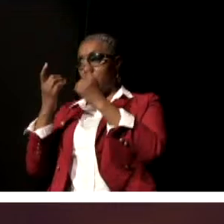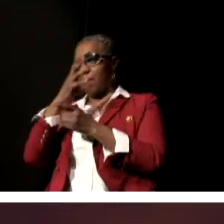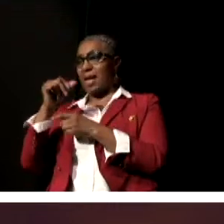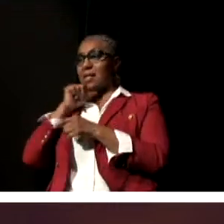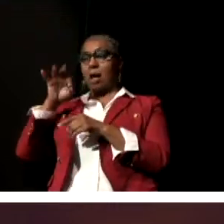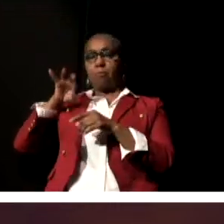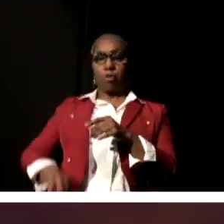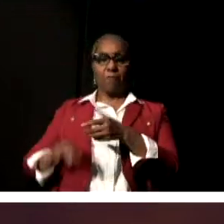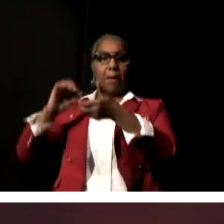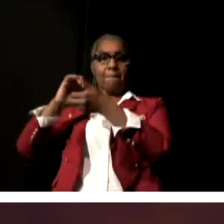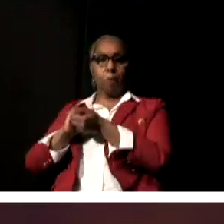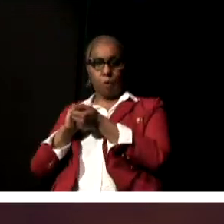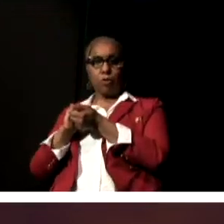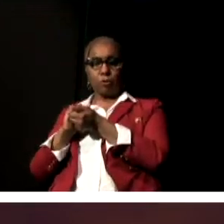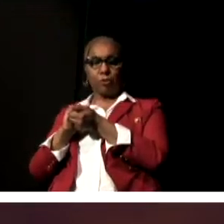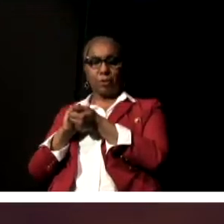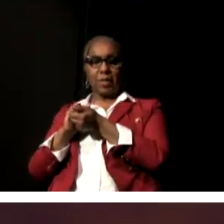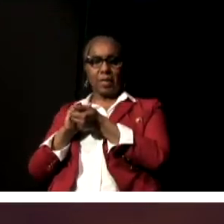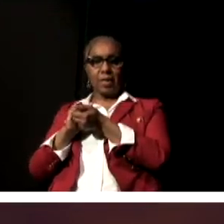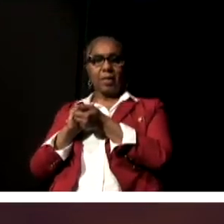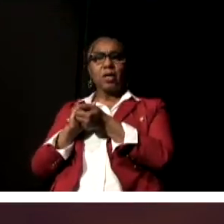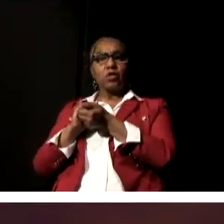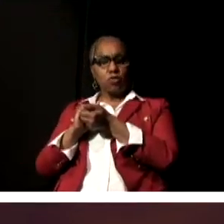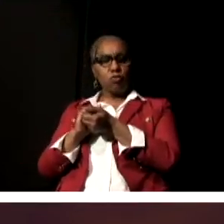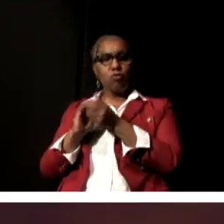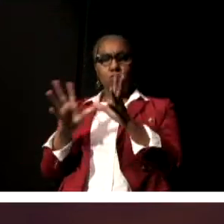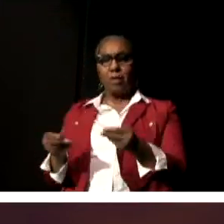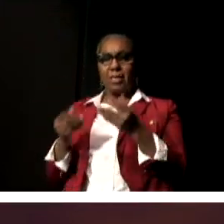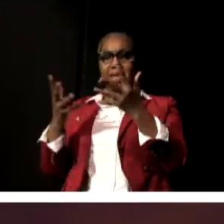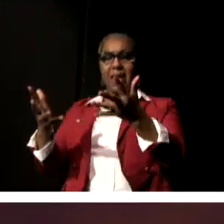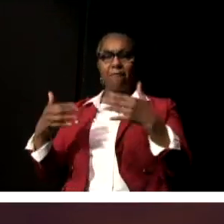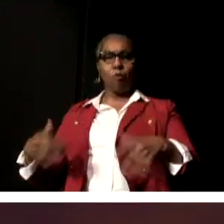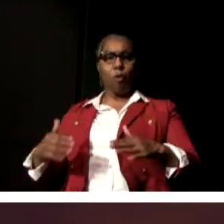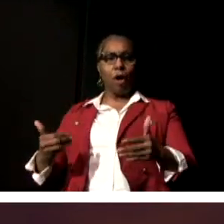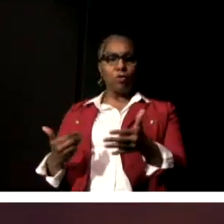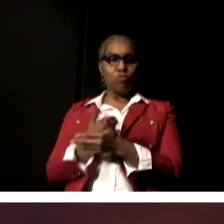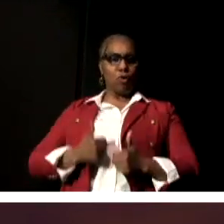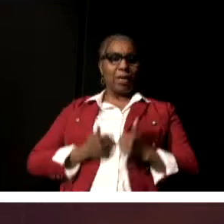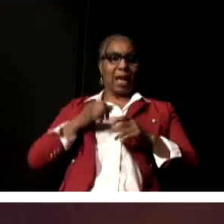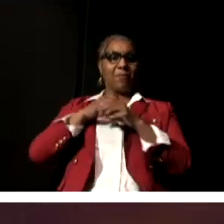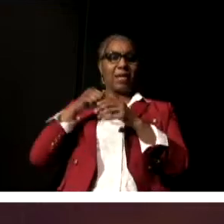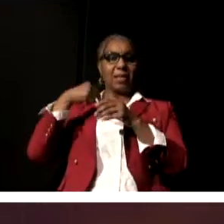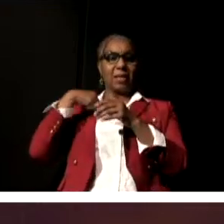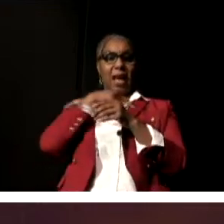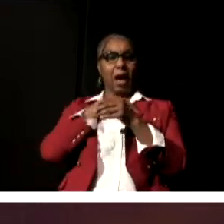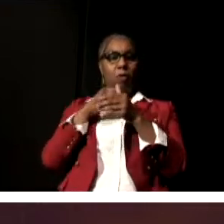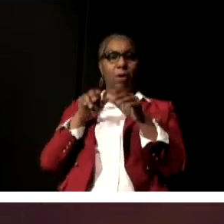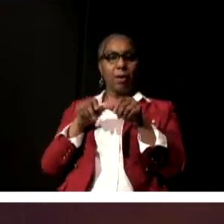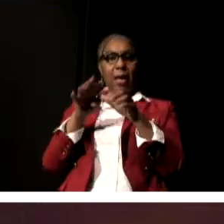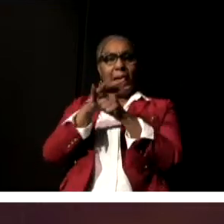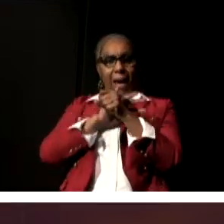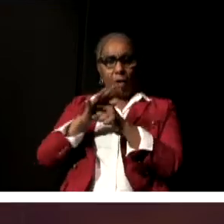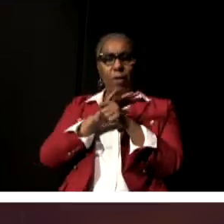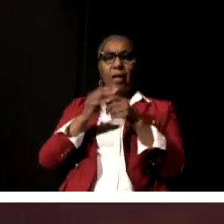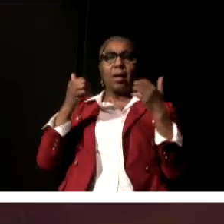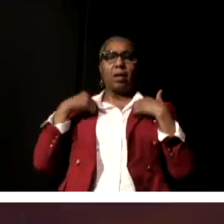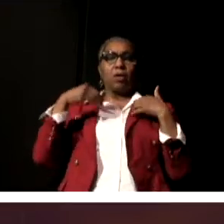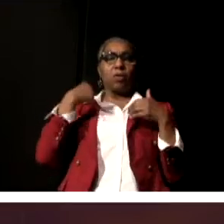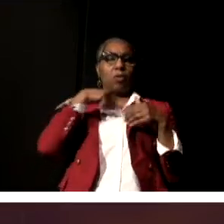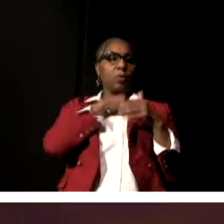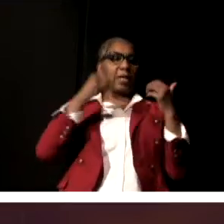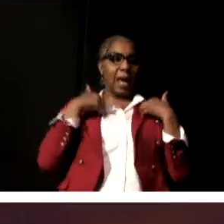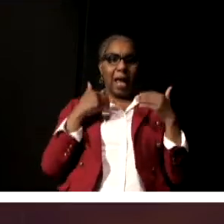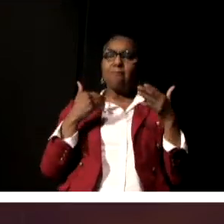partners to breathe new life in our neighborhoods, to ensure that we have new recreational areas